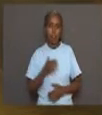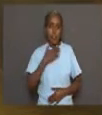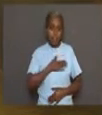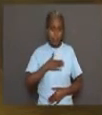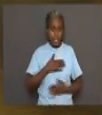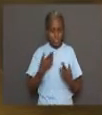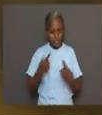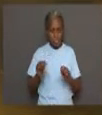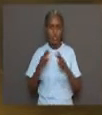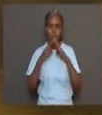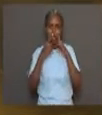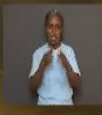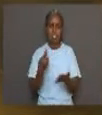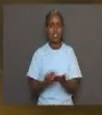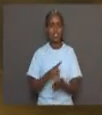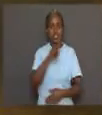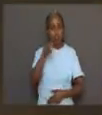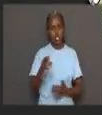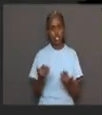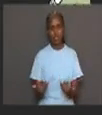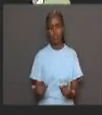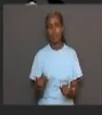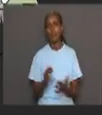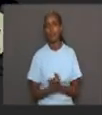Please try to answer this question now.